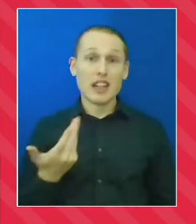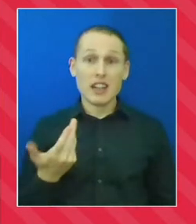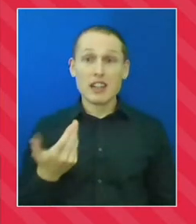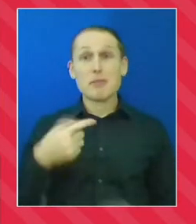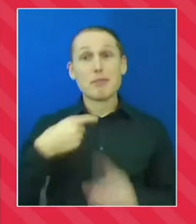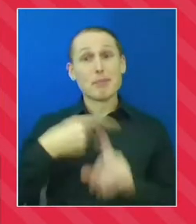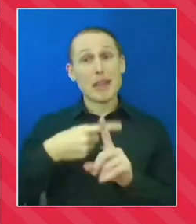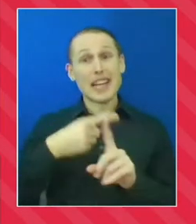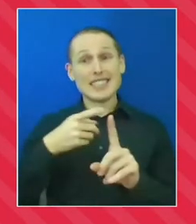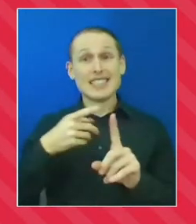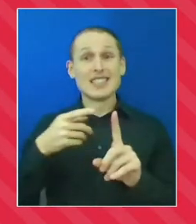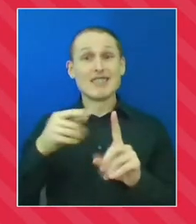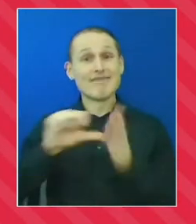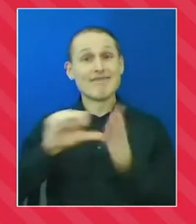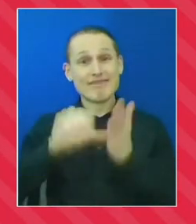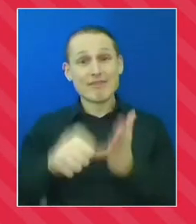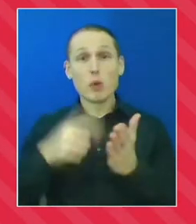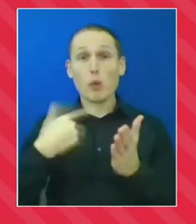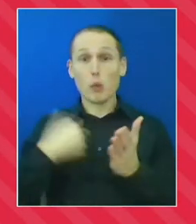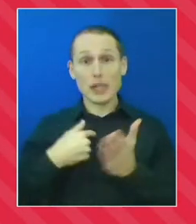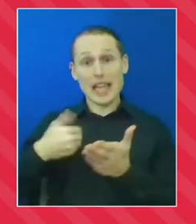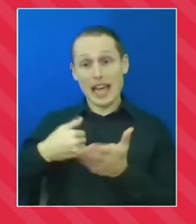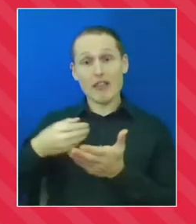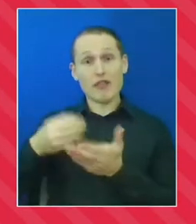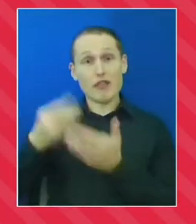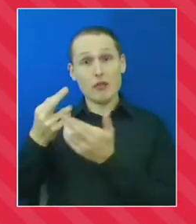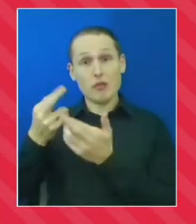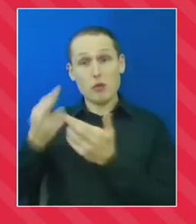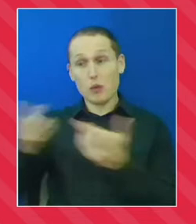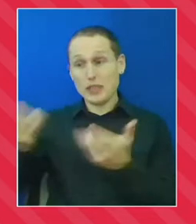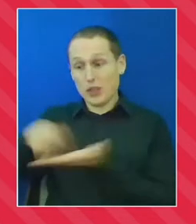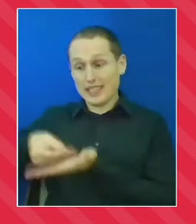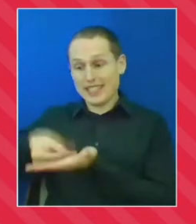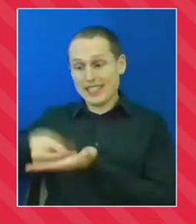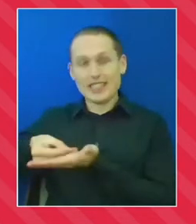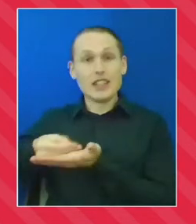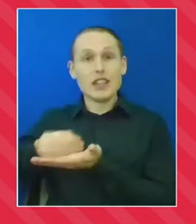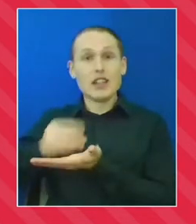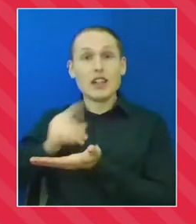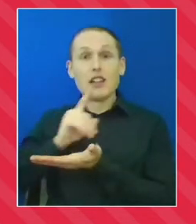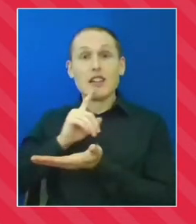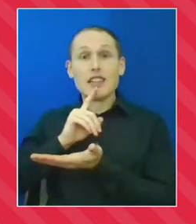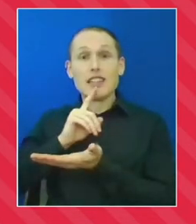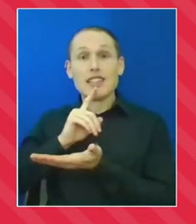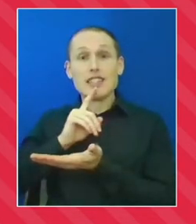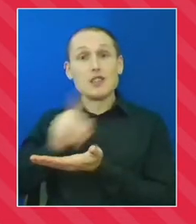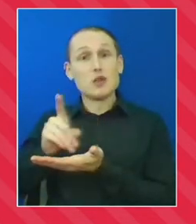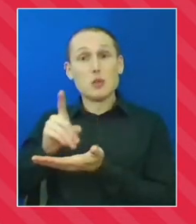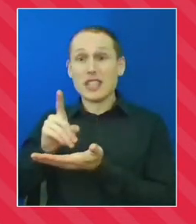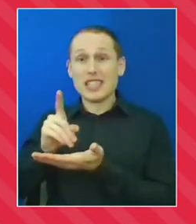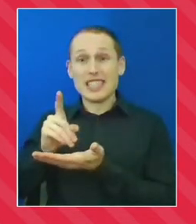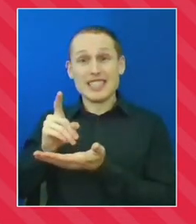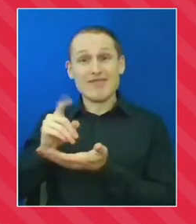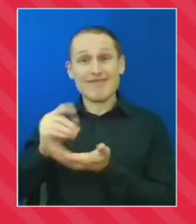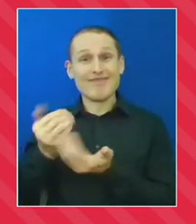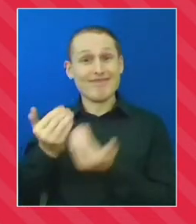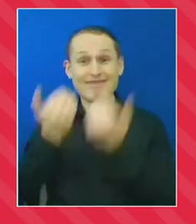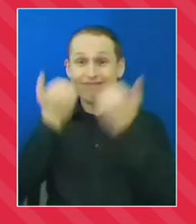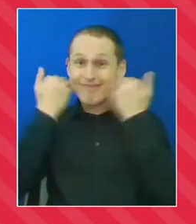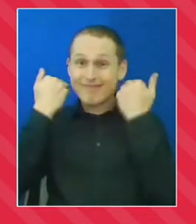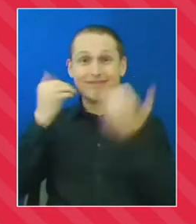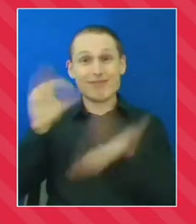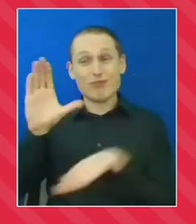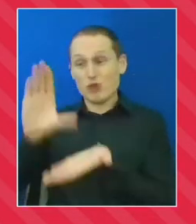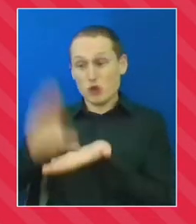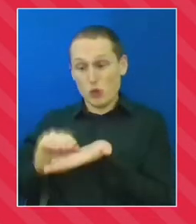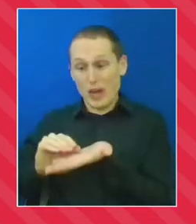have considerable resources, they are very much dwarfed by the problems that we are trying to fix. And so that's one take